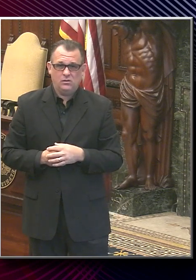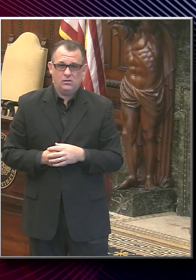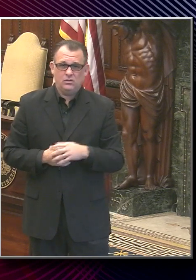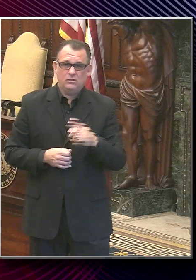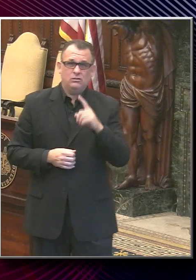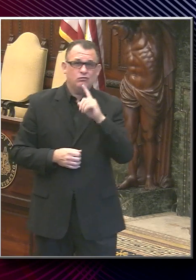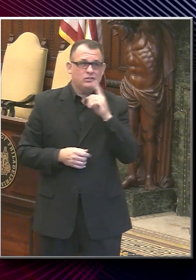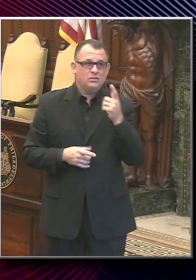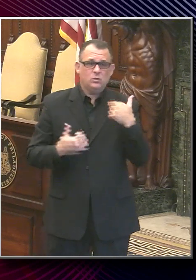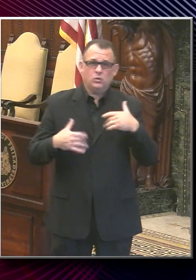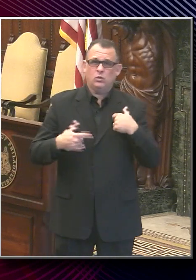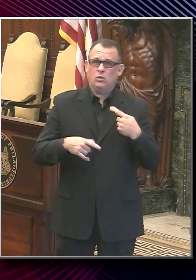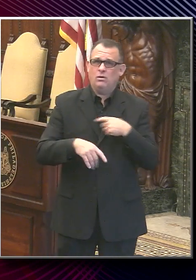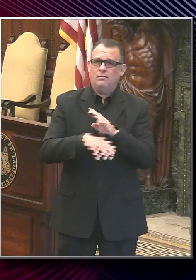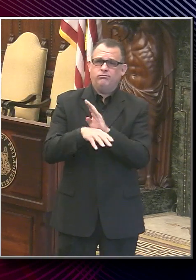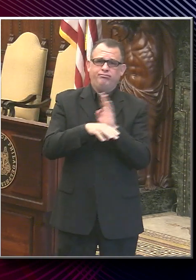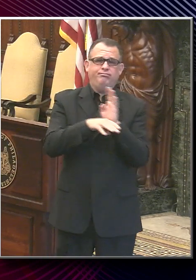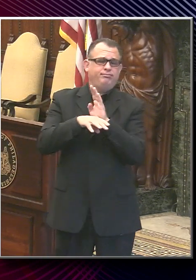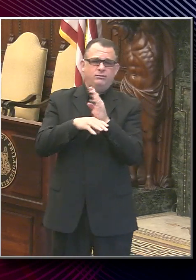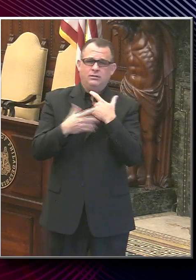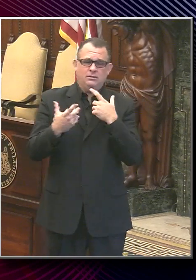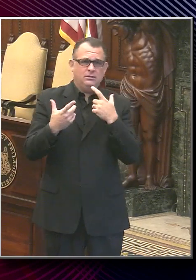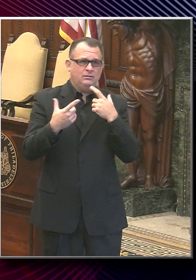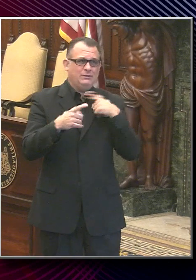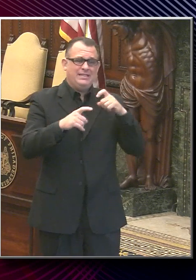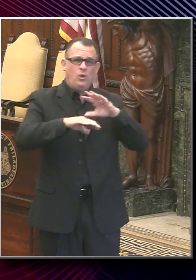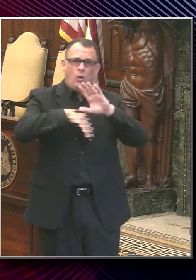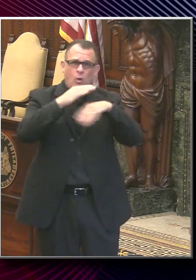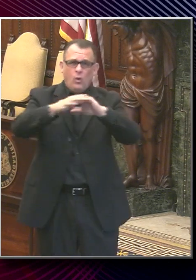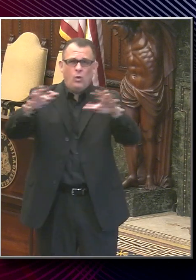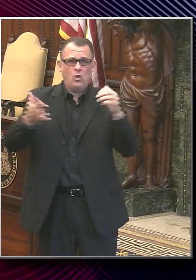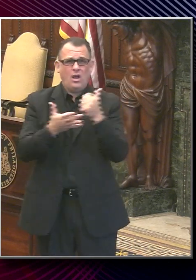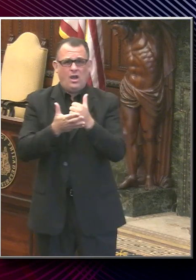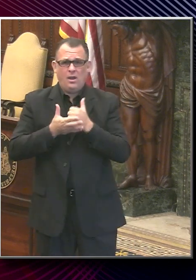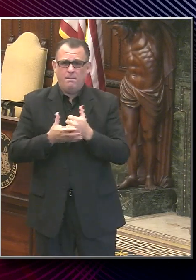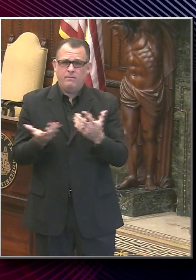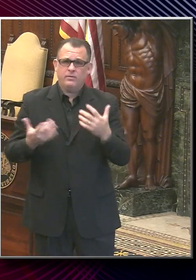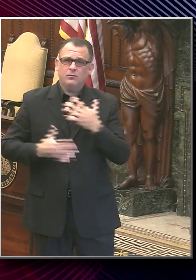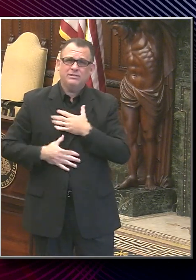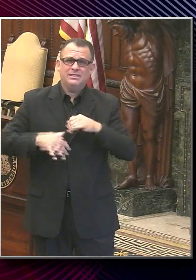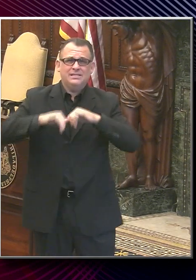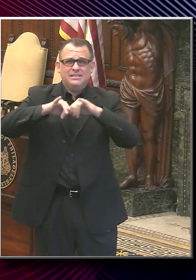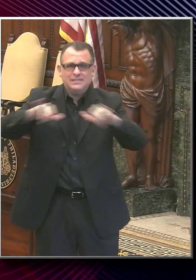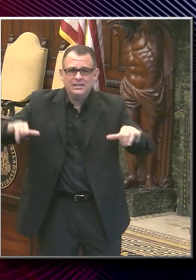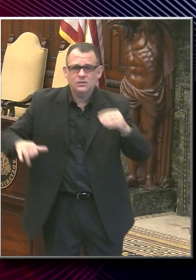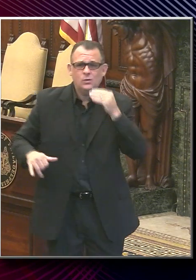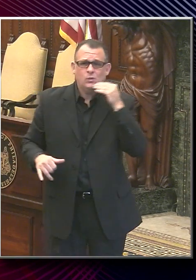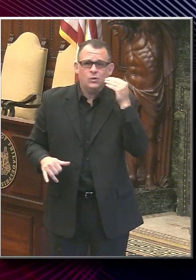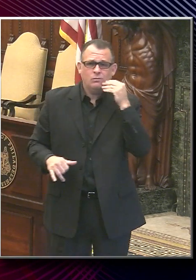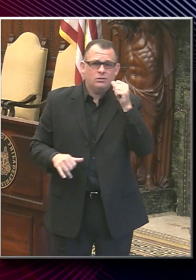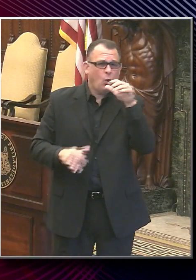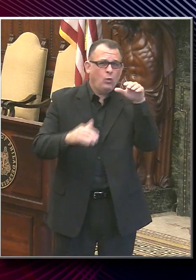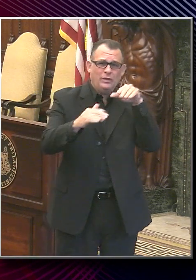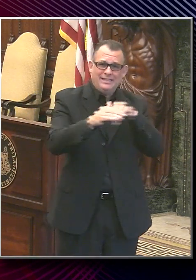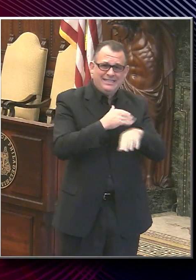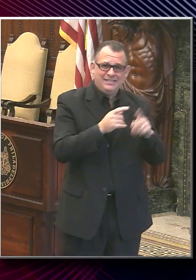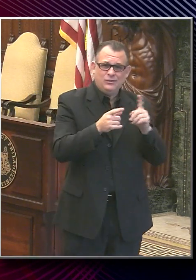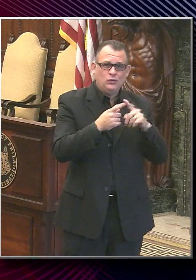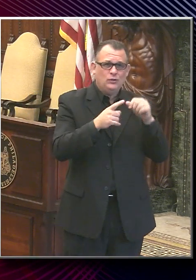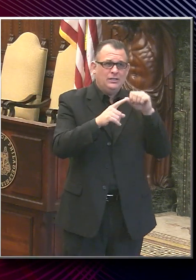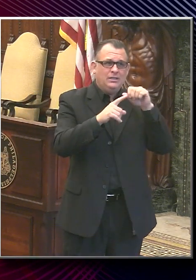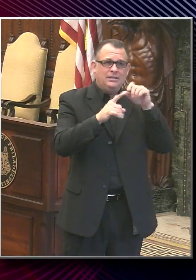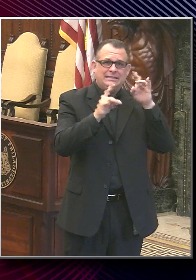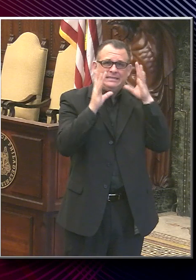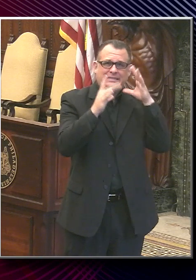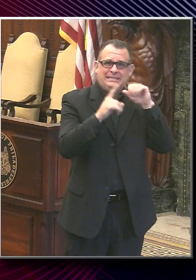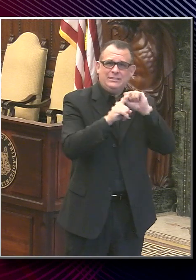We'll continue to be busy. We need everybody's help to not get into situations where we have to put folks in harm's way and